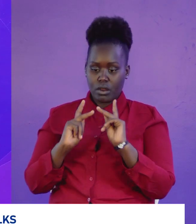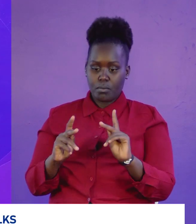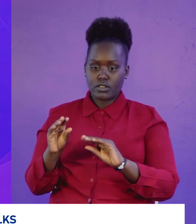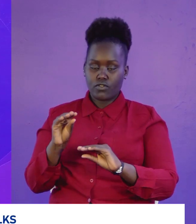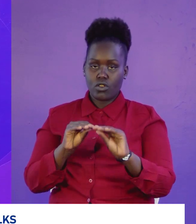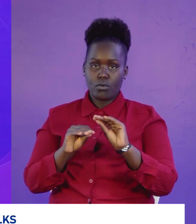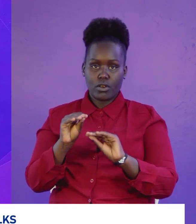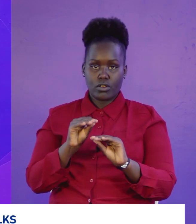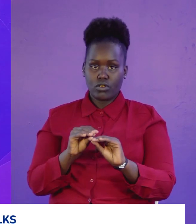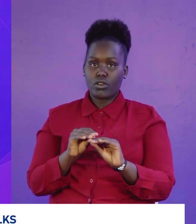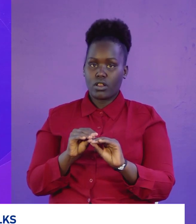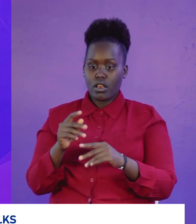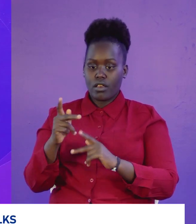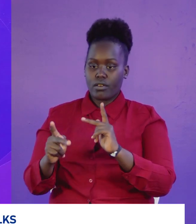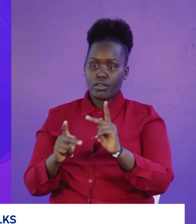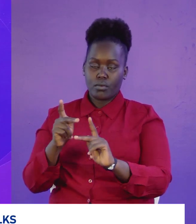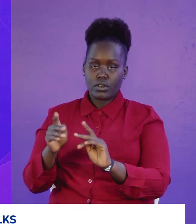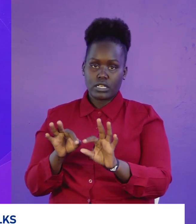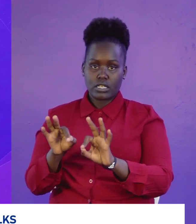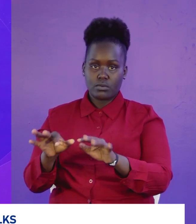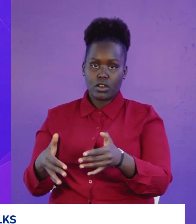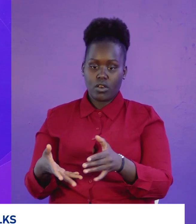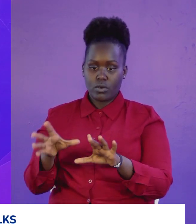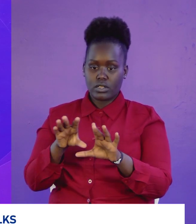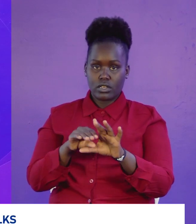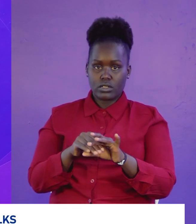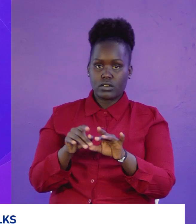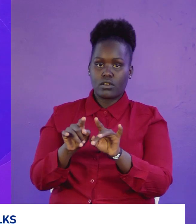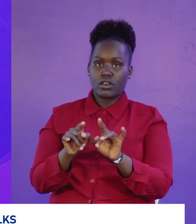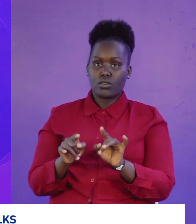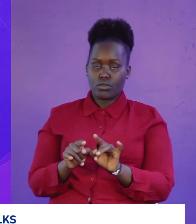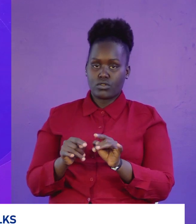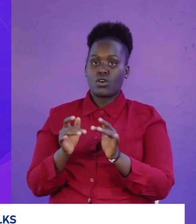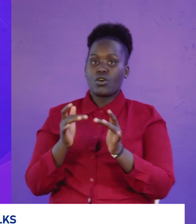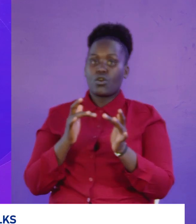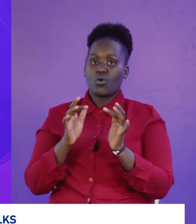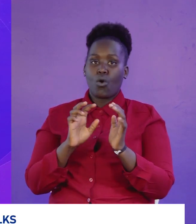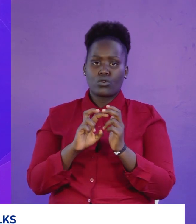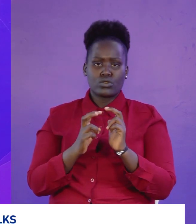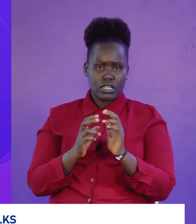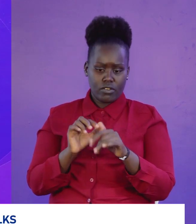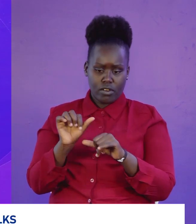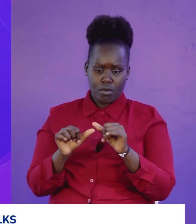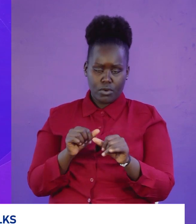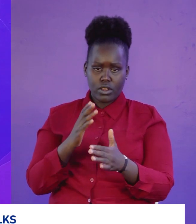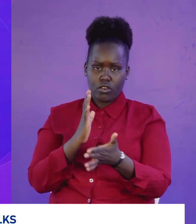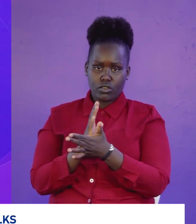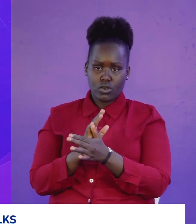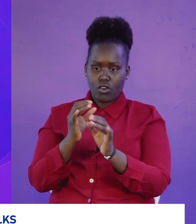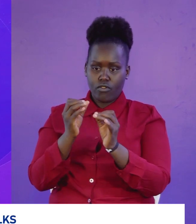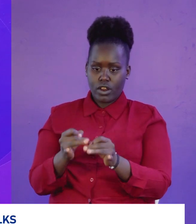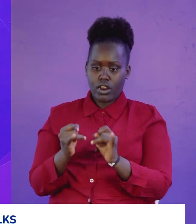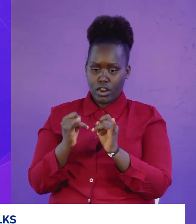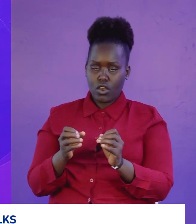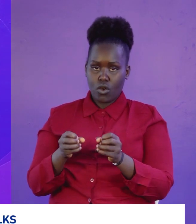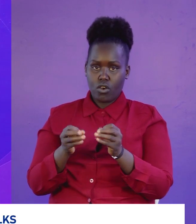talks. The process, described as inclusive and consultative, resulted in the confirmation of new officials to